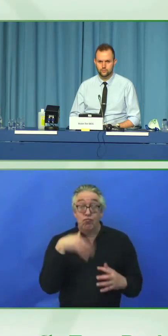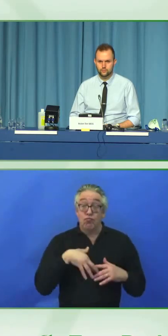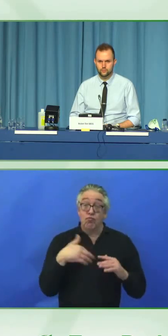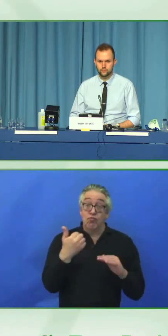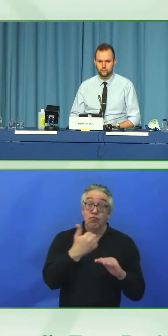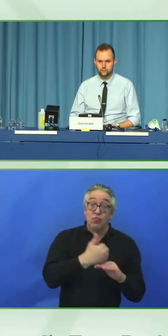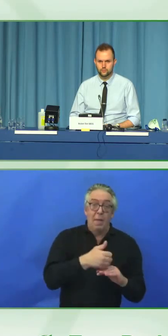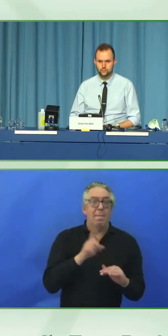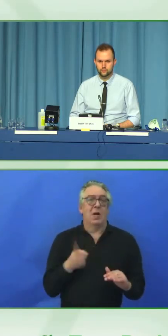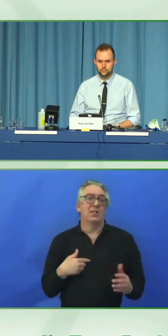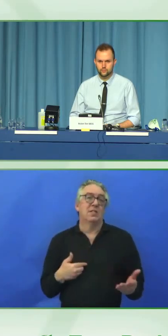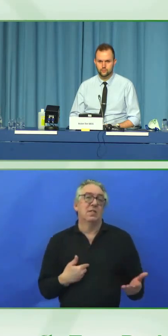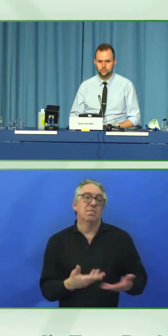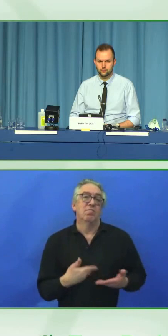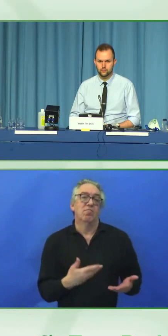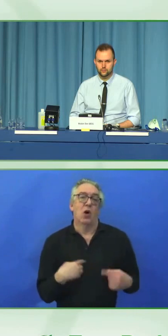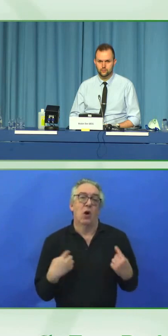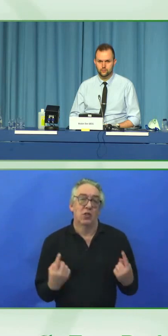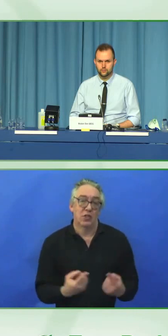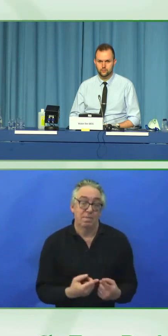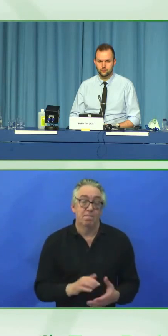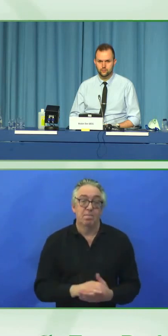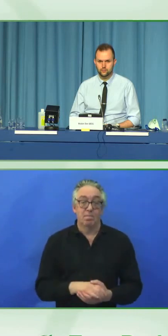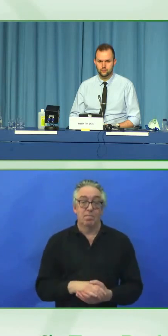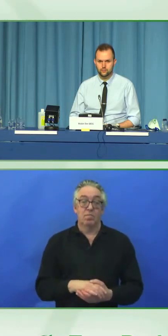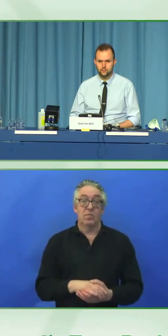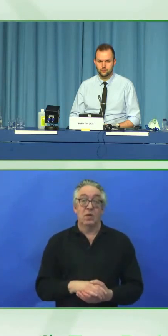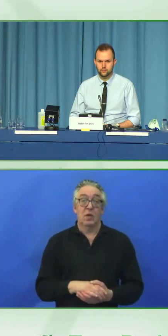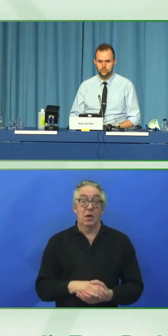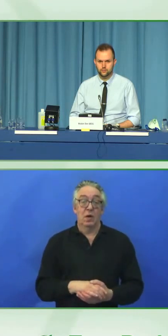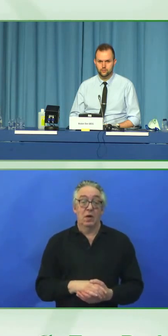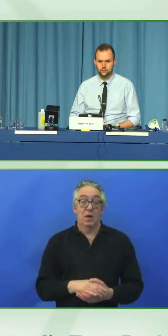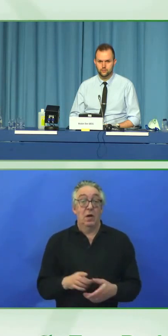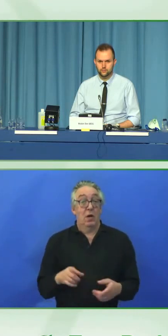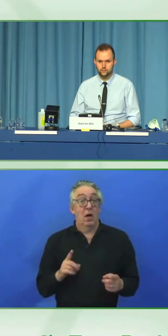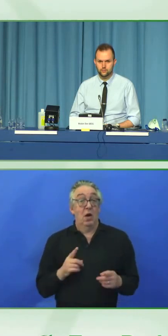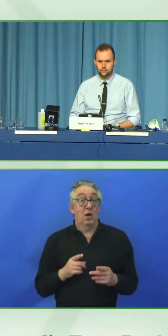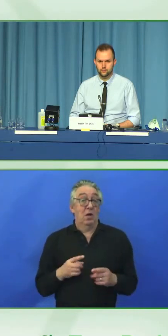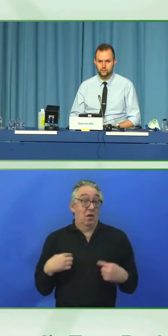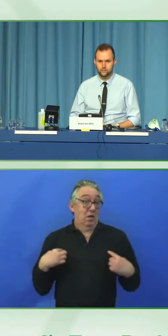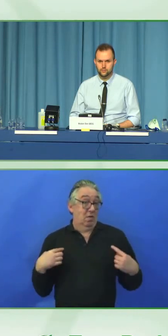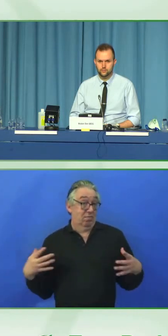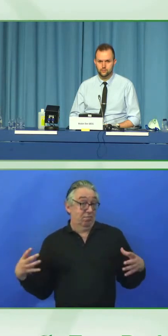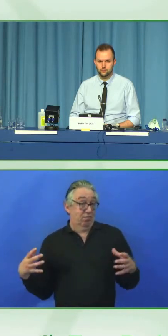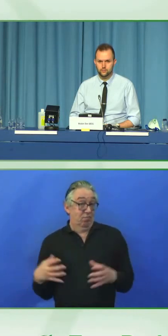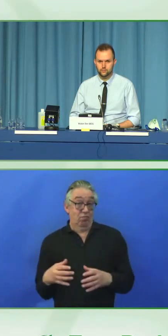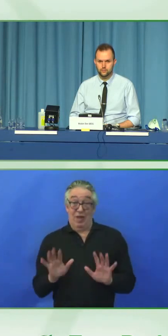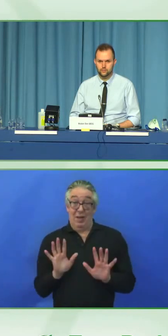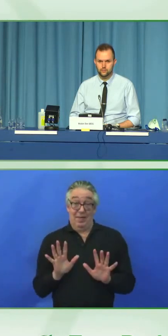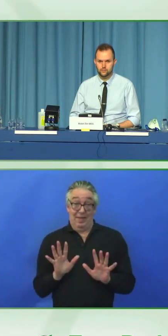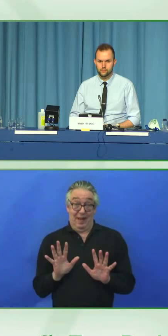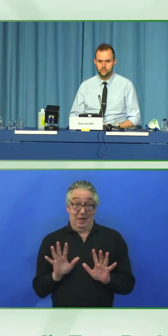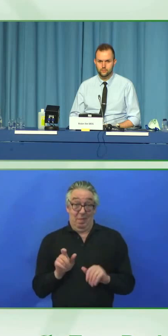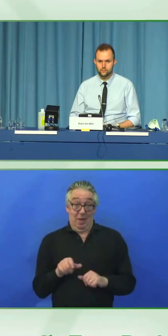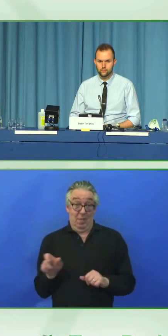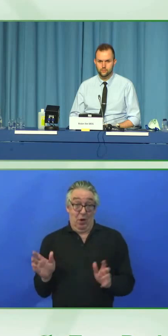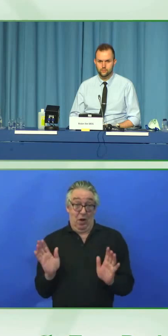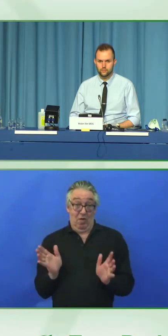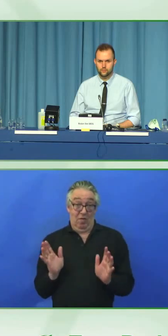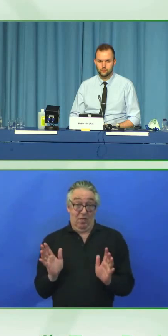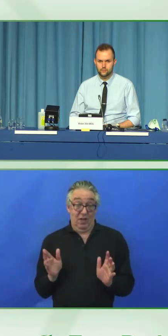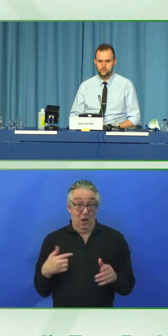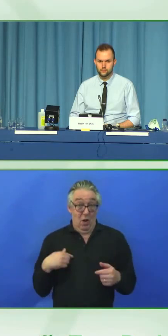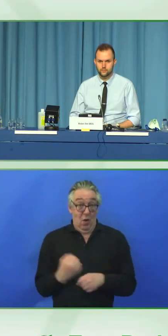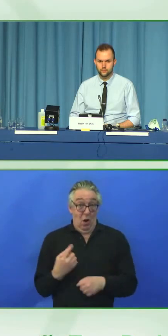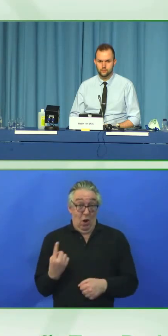Independent Disability Group does not operate alone. So this group is only 10 people, so we need our allies to help create and to deliver